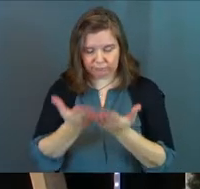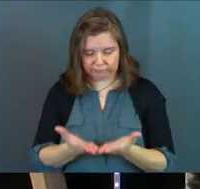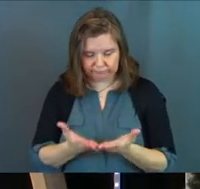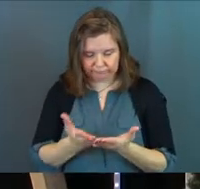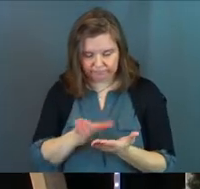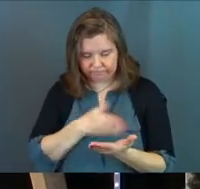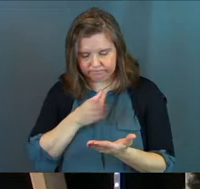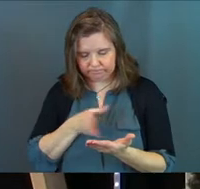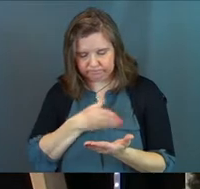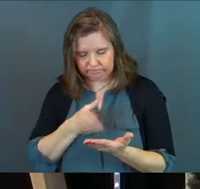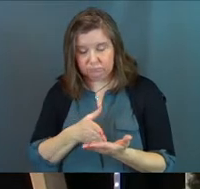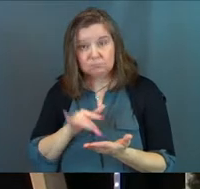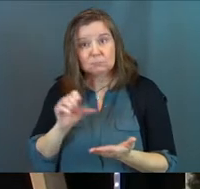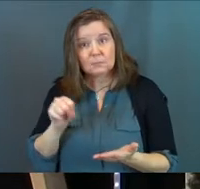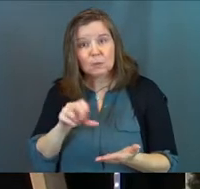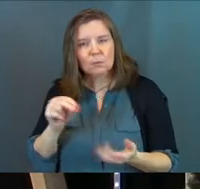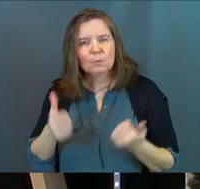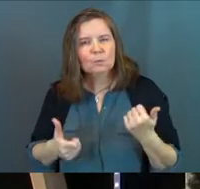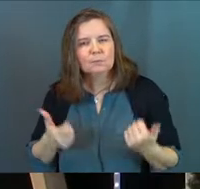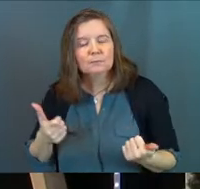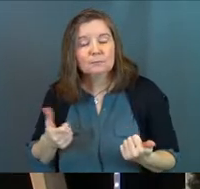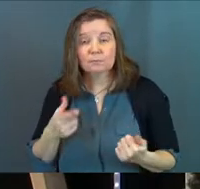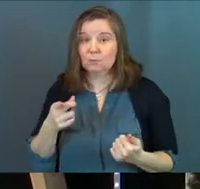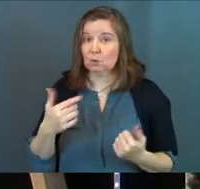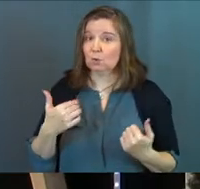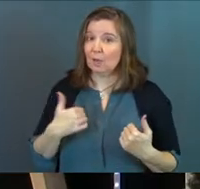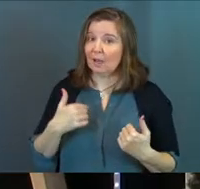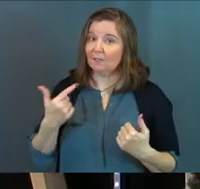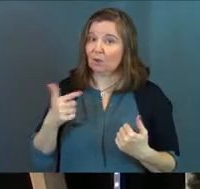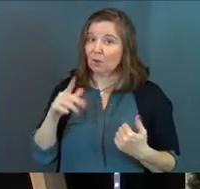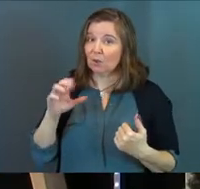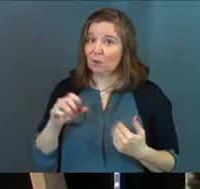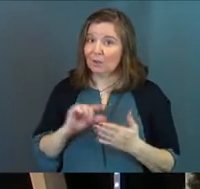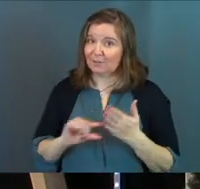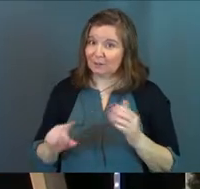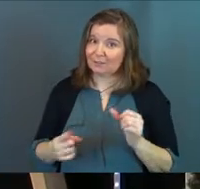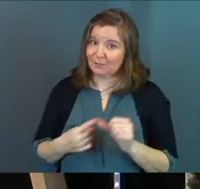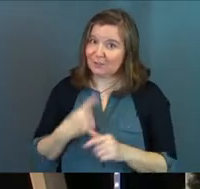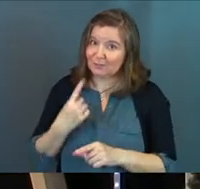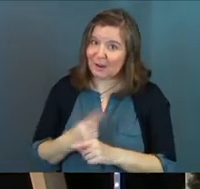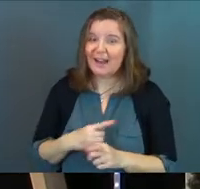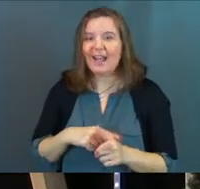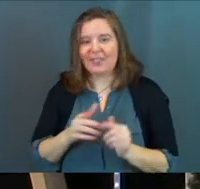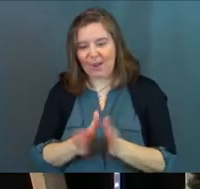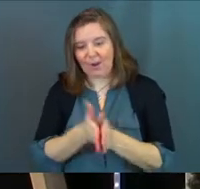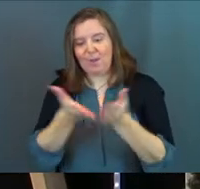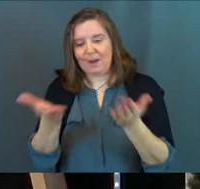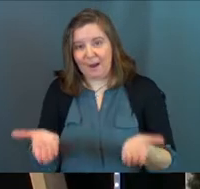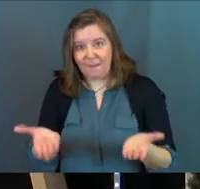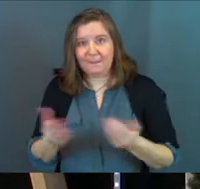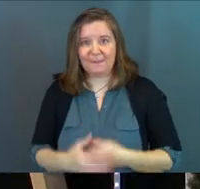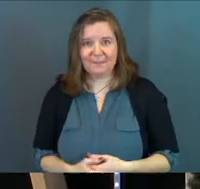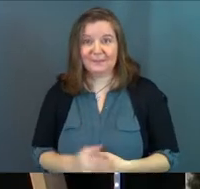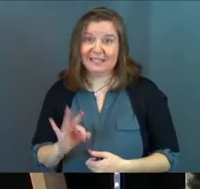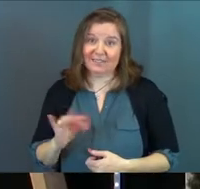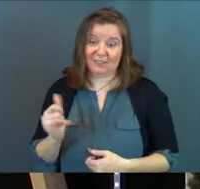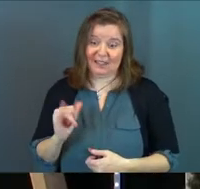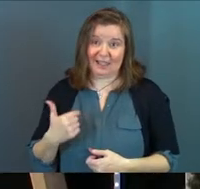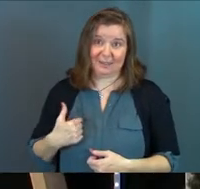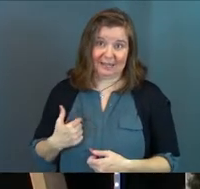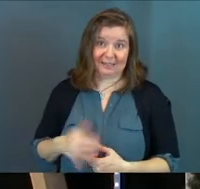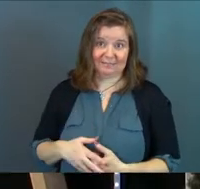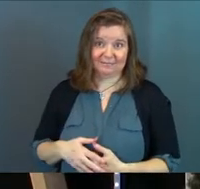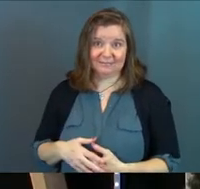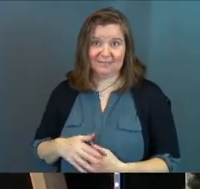And do we open a Bible? And you've got to Google the verse first, right? And then open it up, if you're anything like